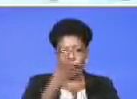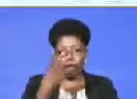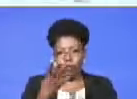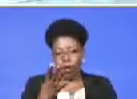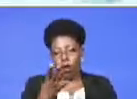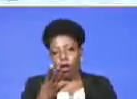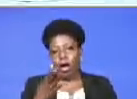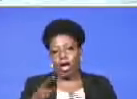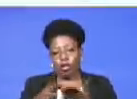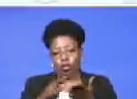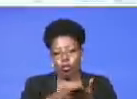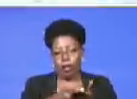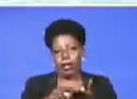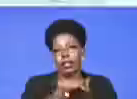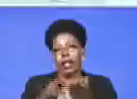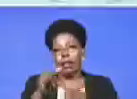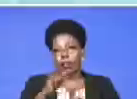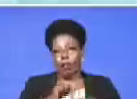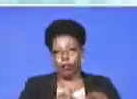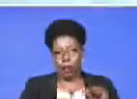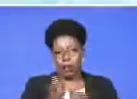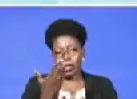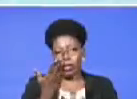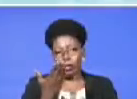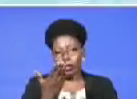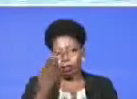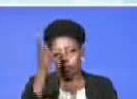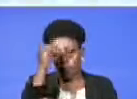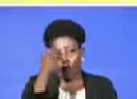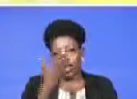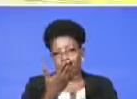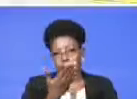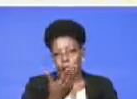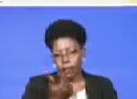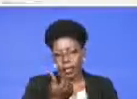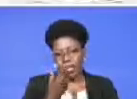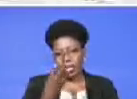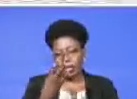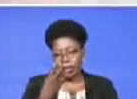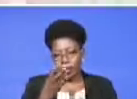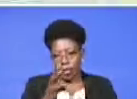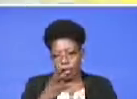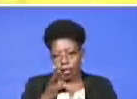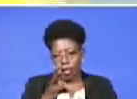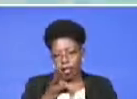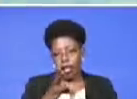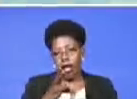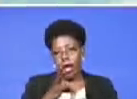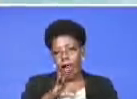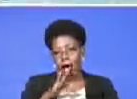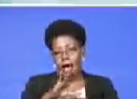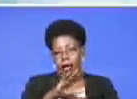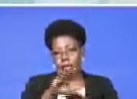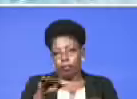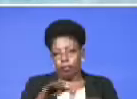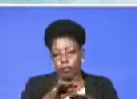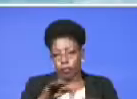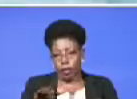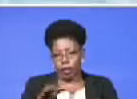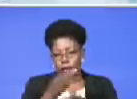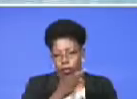impressive record-breaking performance in the boys' 15-17 4x2 50-meter free. Bahamas setting the record in 1